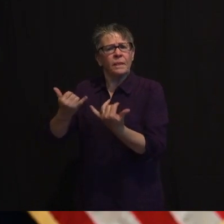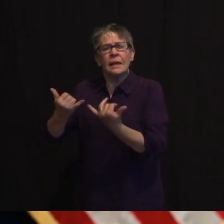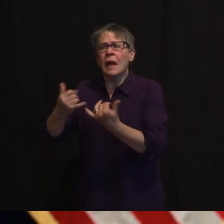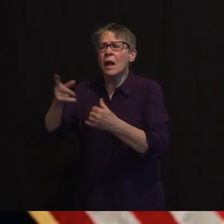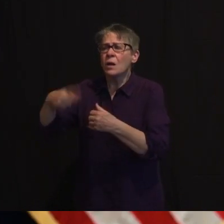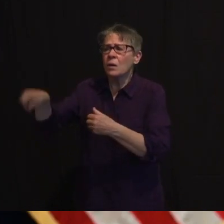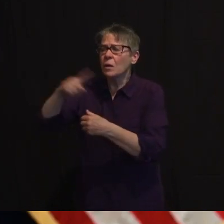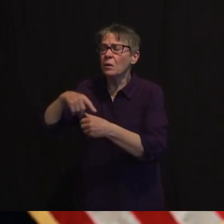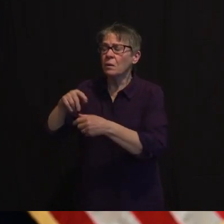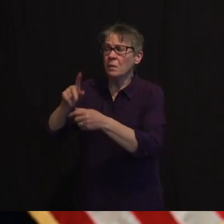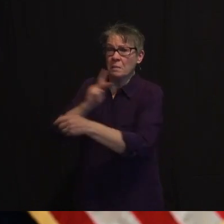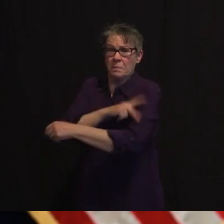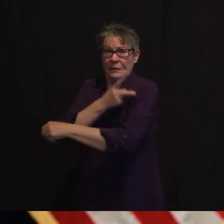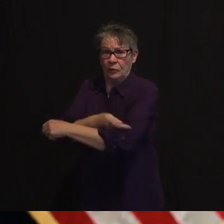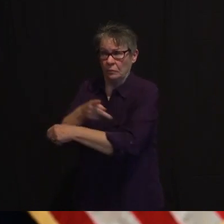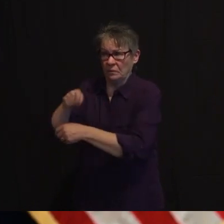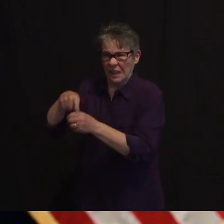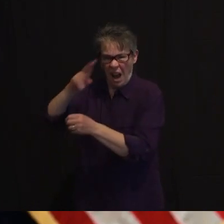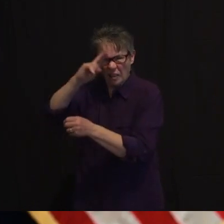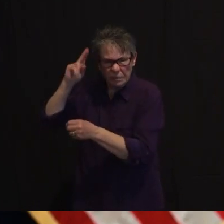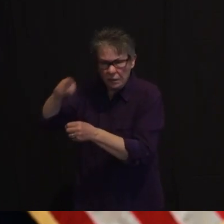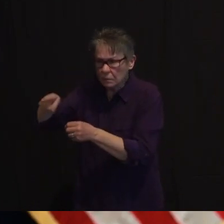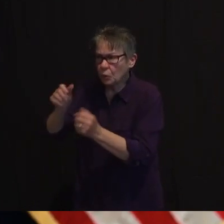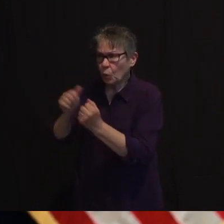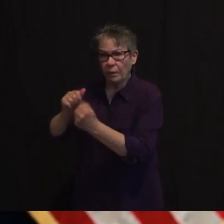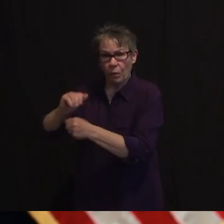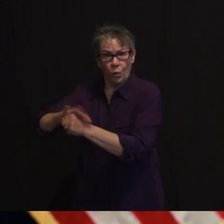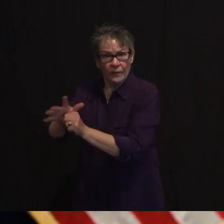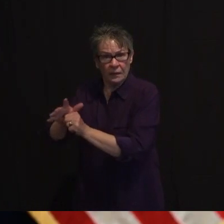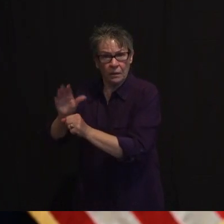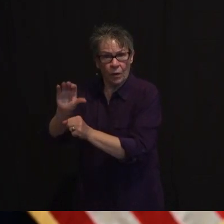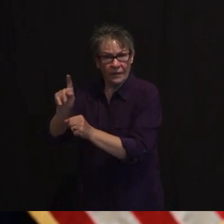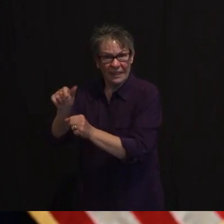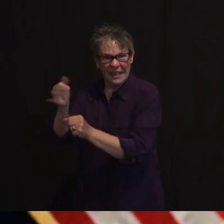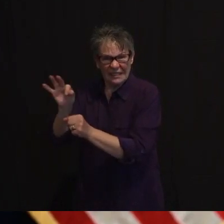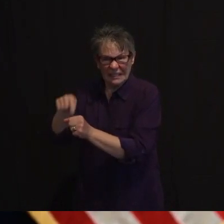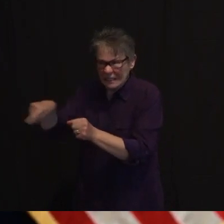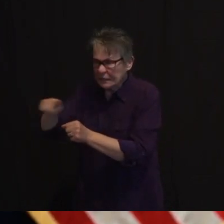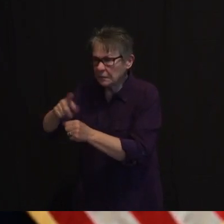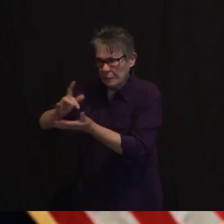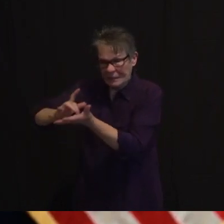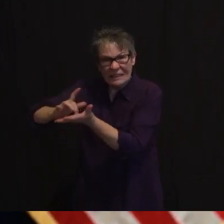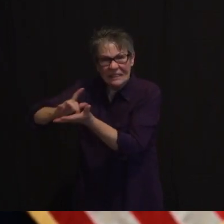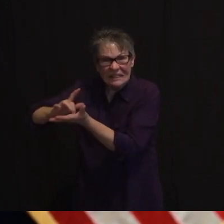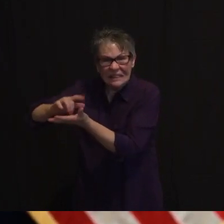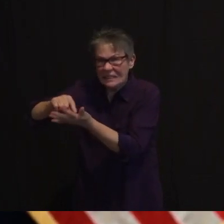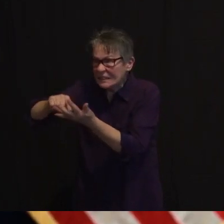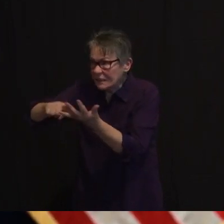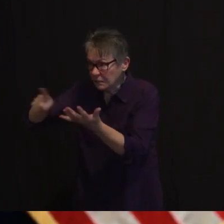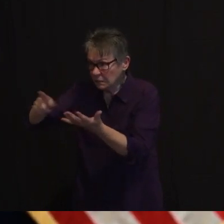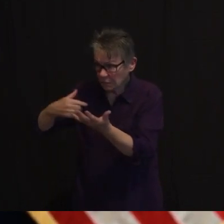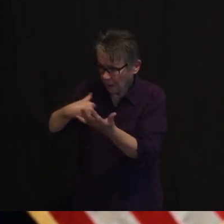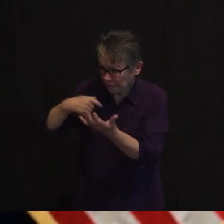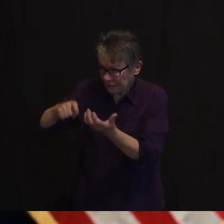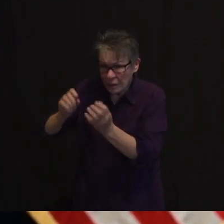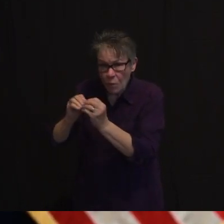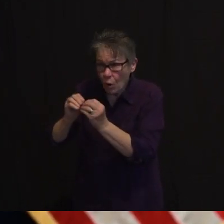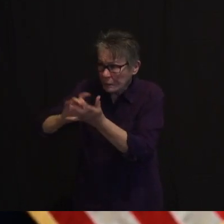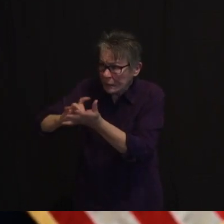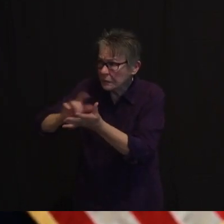help? And finally, one of our viewers is currently divorced, and their partner is keeping the kids away